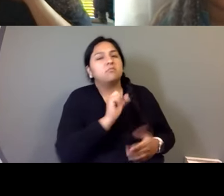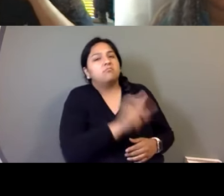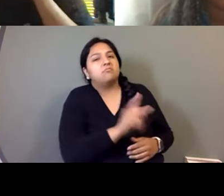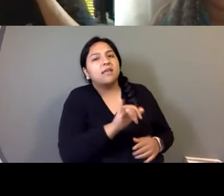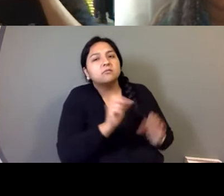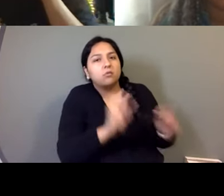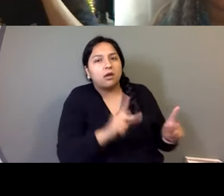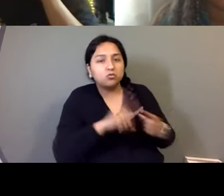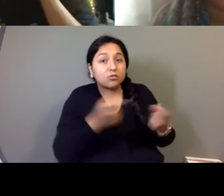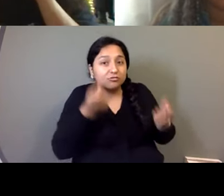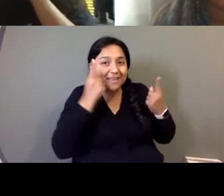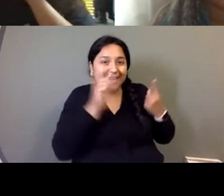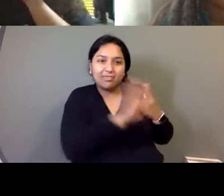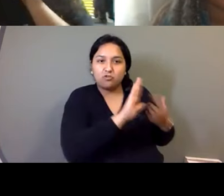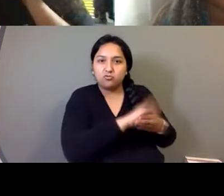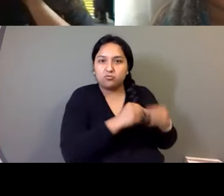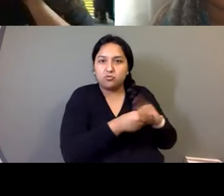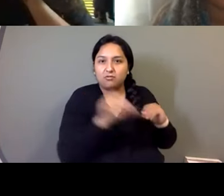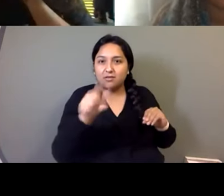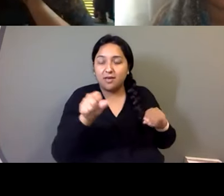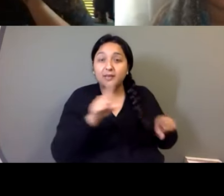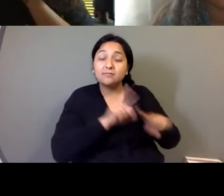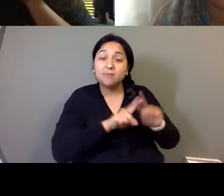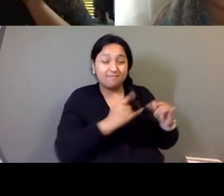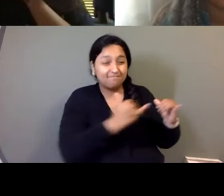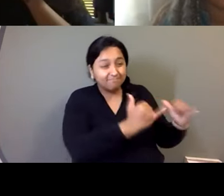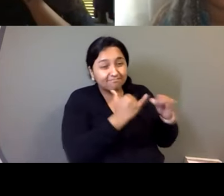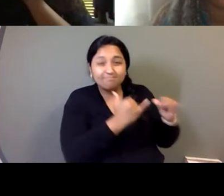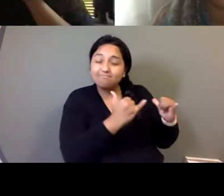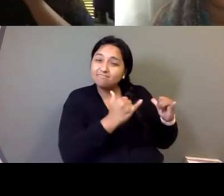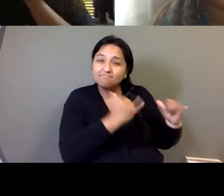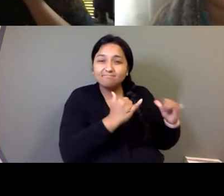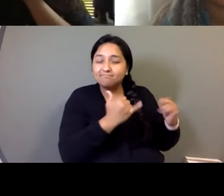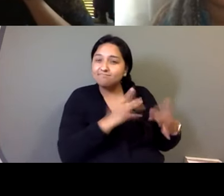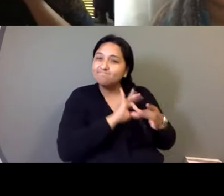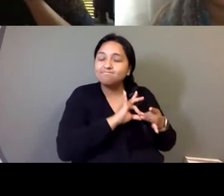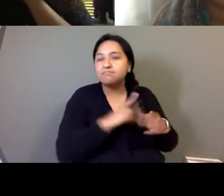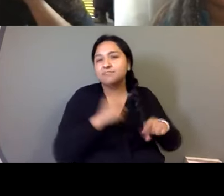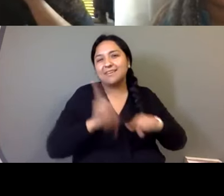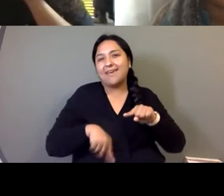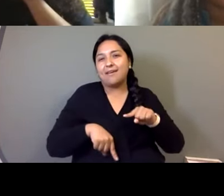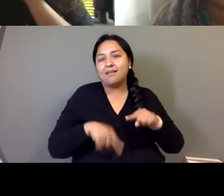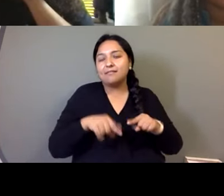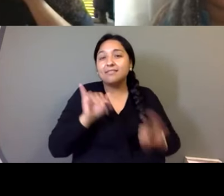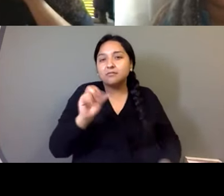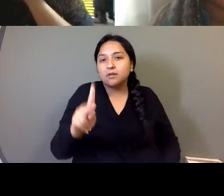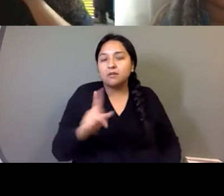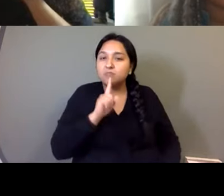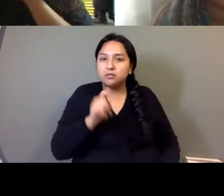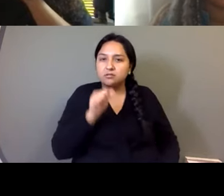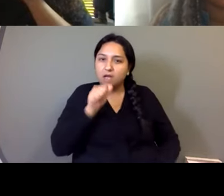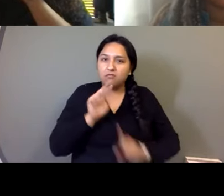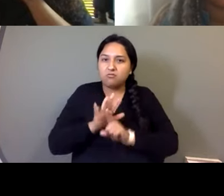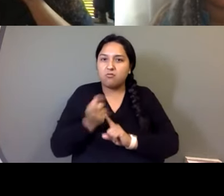with the story, but it's not always going to be something that you completely understand. And that's okay, because it's just not your experience.